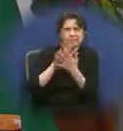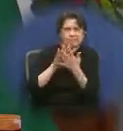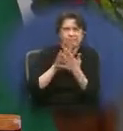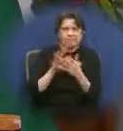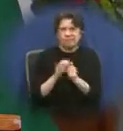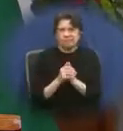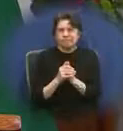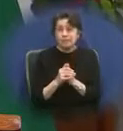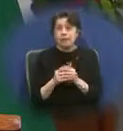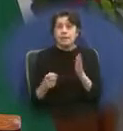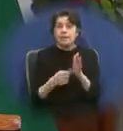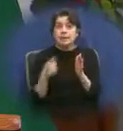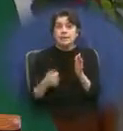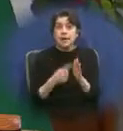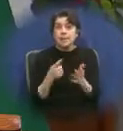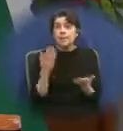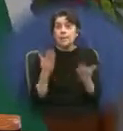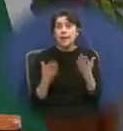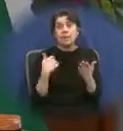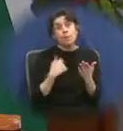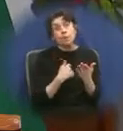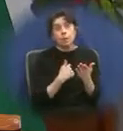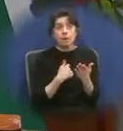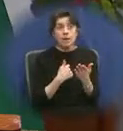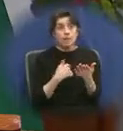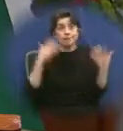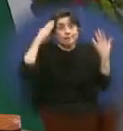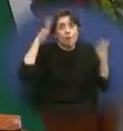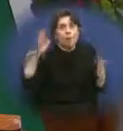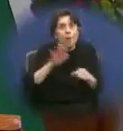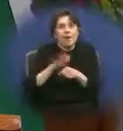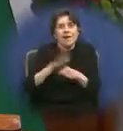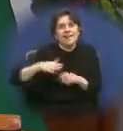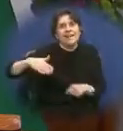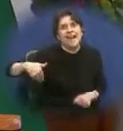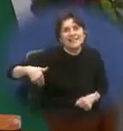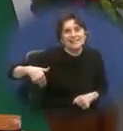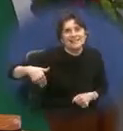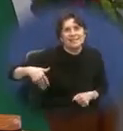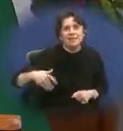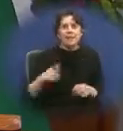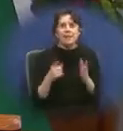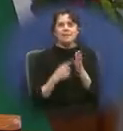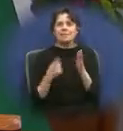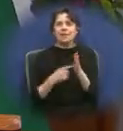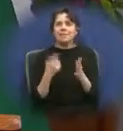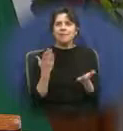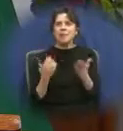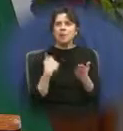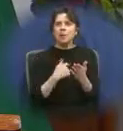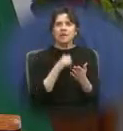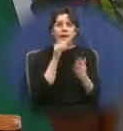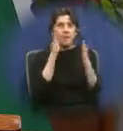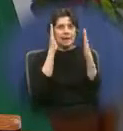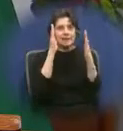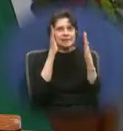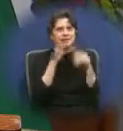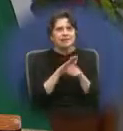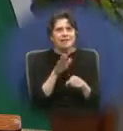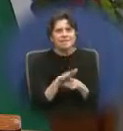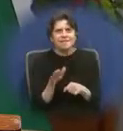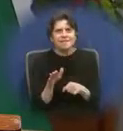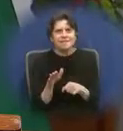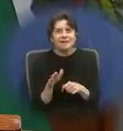point. Sometimes maybe it is that we don't know enough yet. Sometimes maybe we're not paying enough